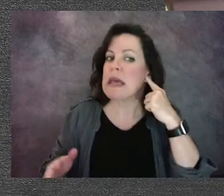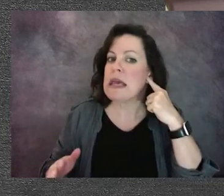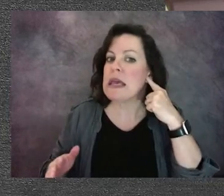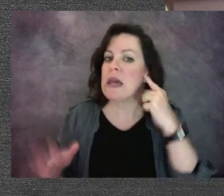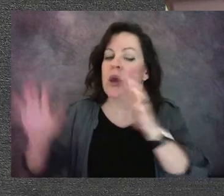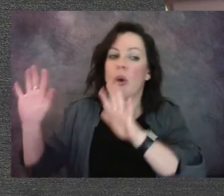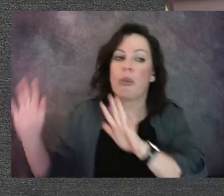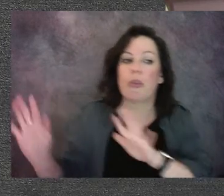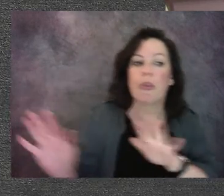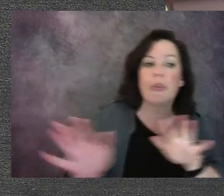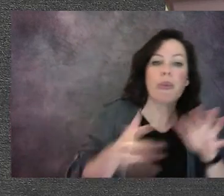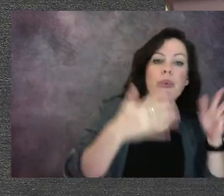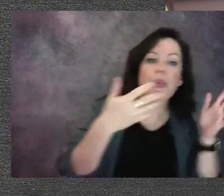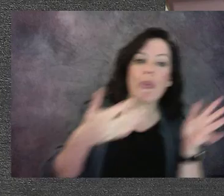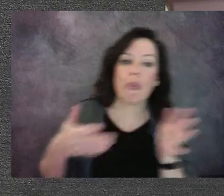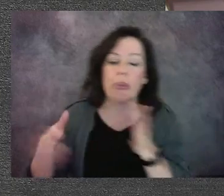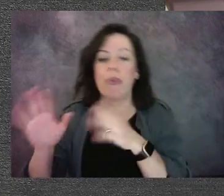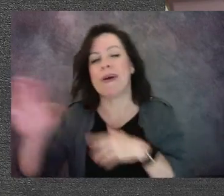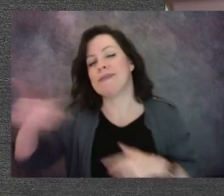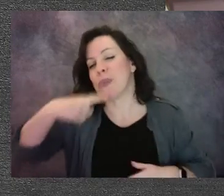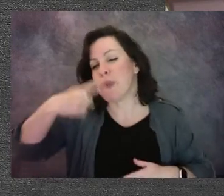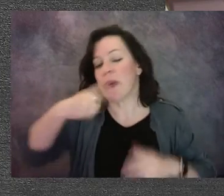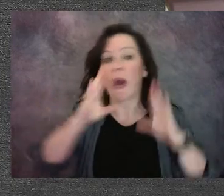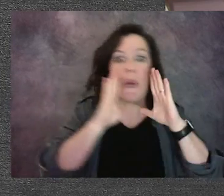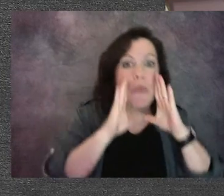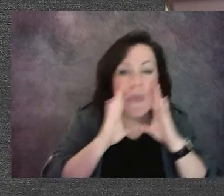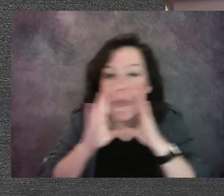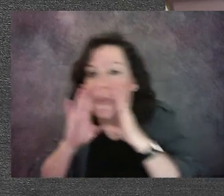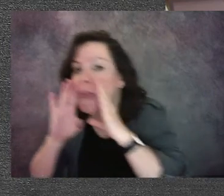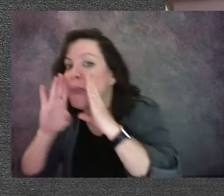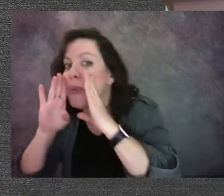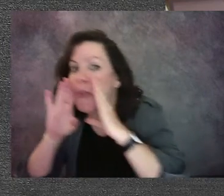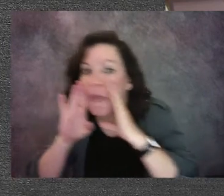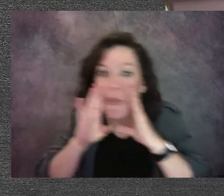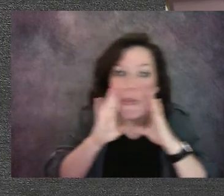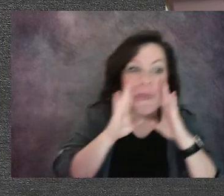All right, ready? Autumn winds begin to blow.